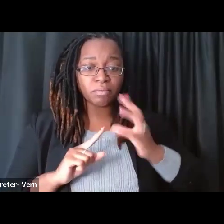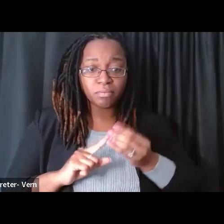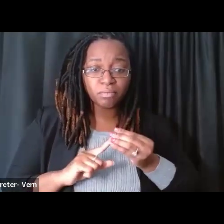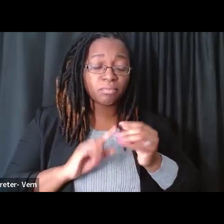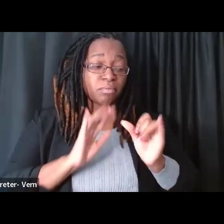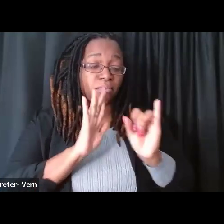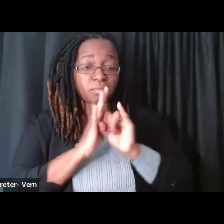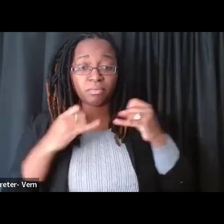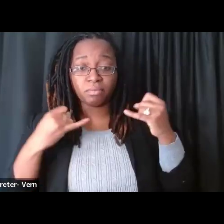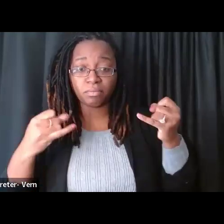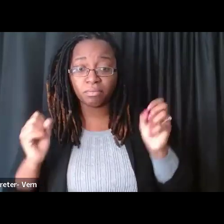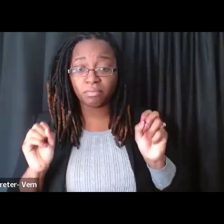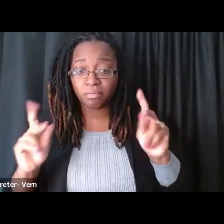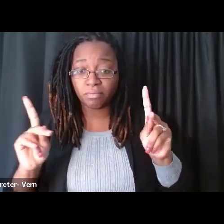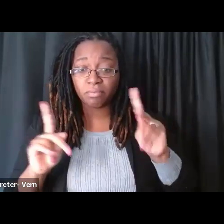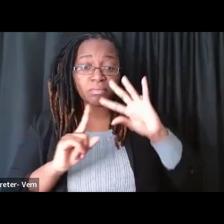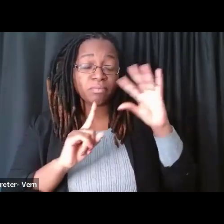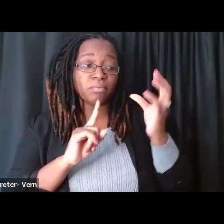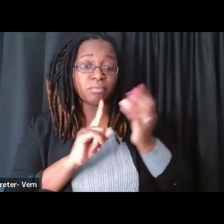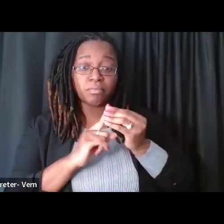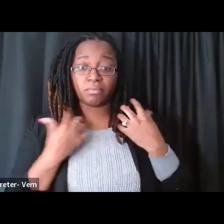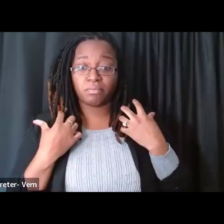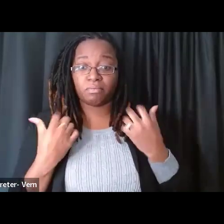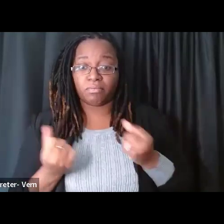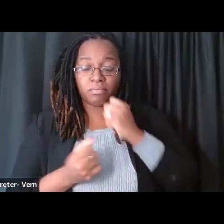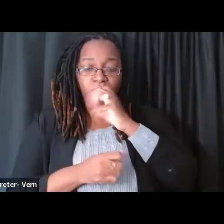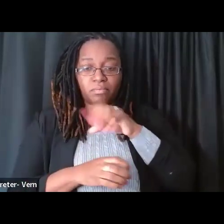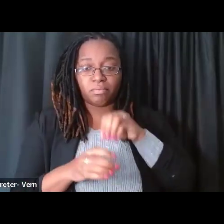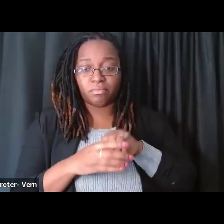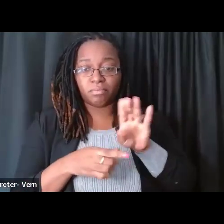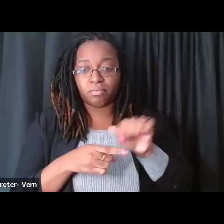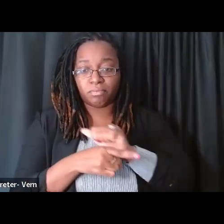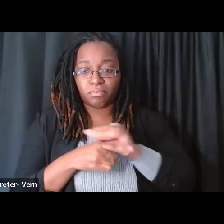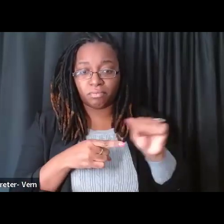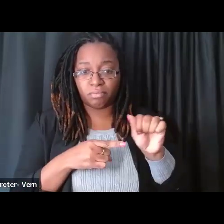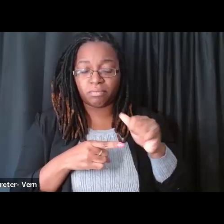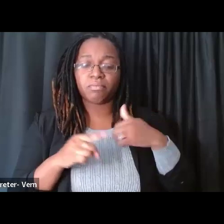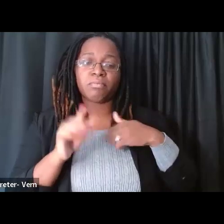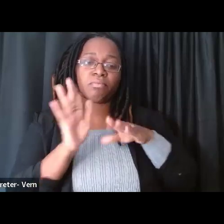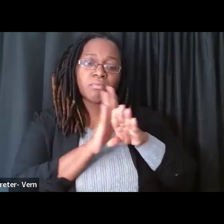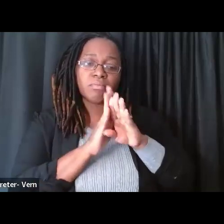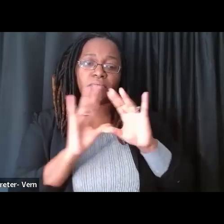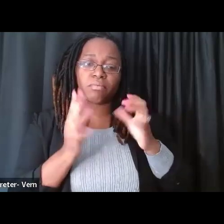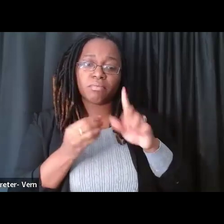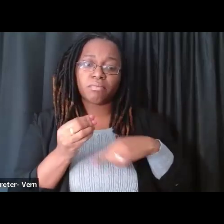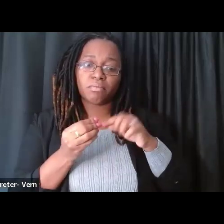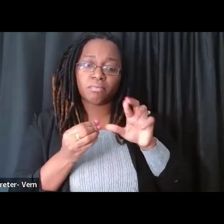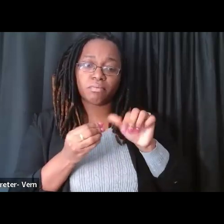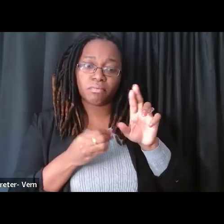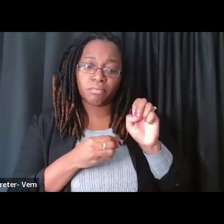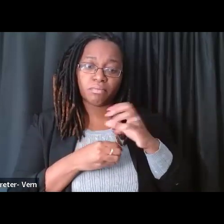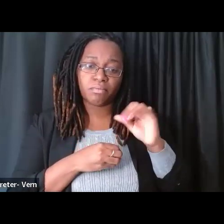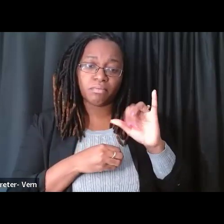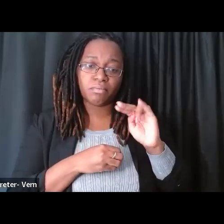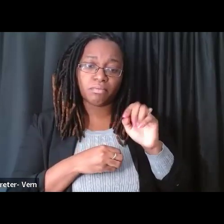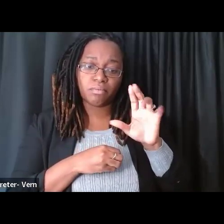consent and cultural competency were not being factored into training. As I developed classes on race and intimacy, they